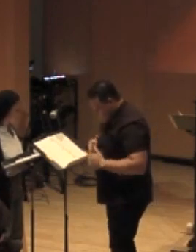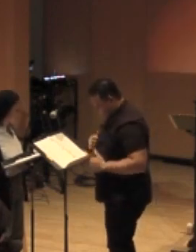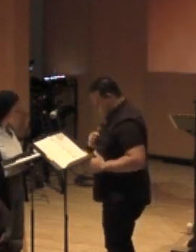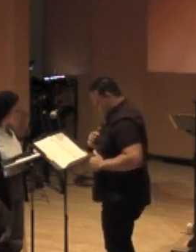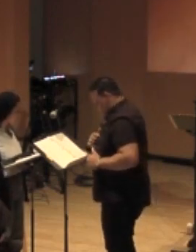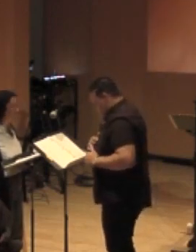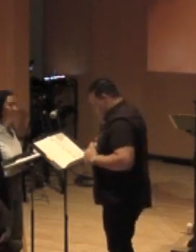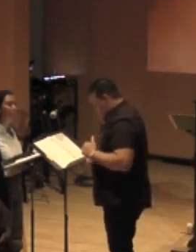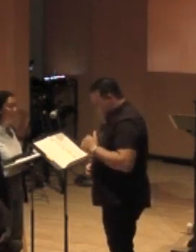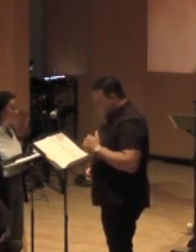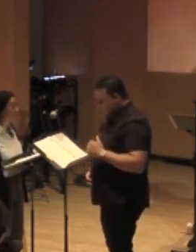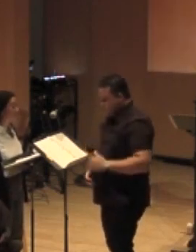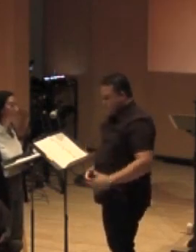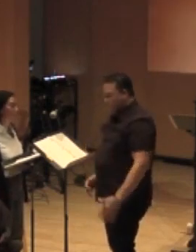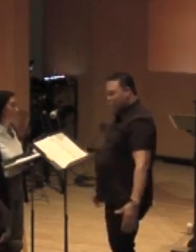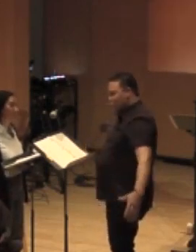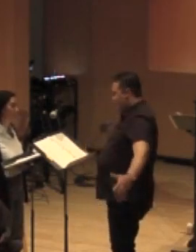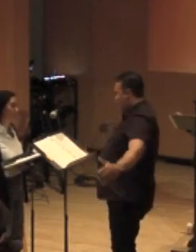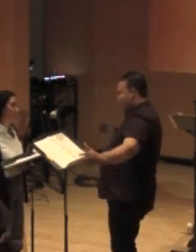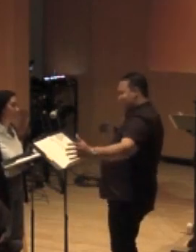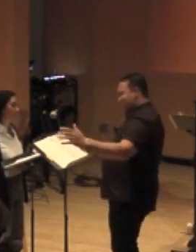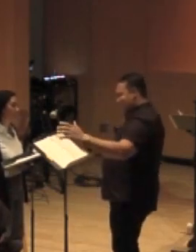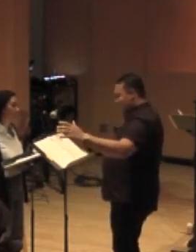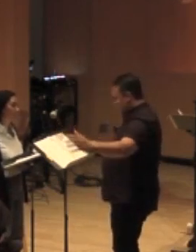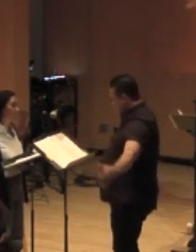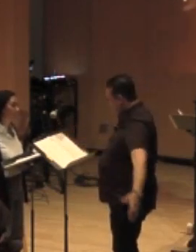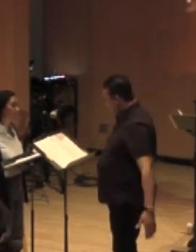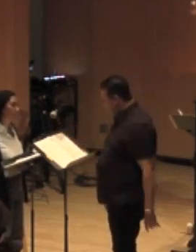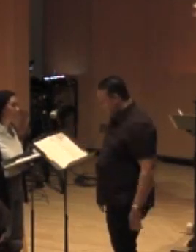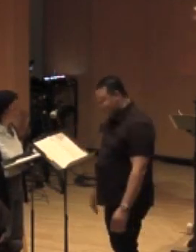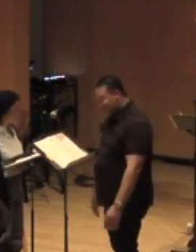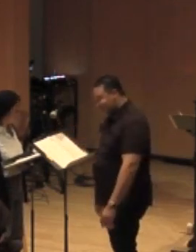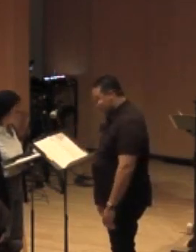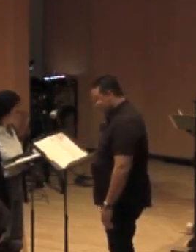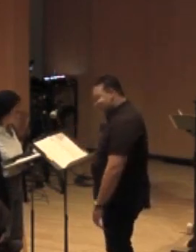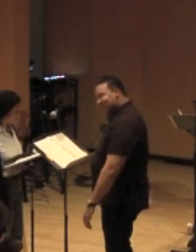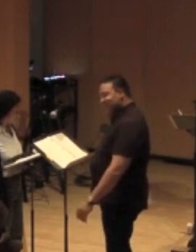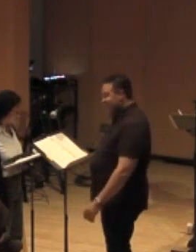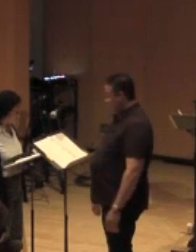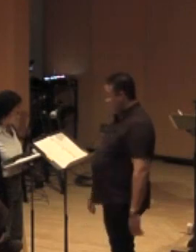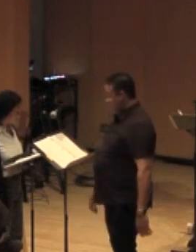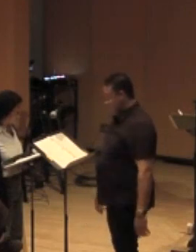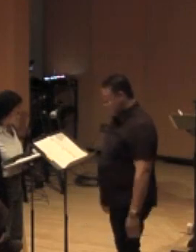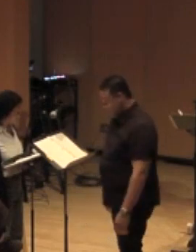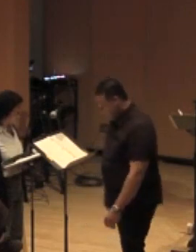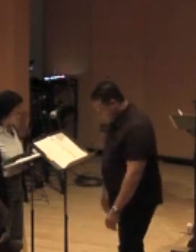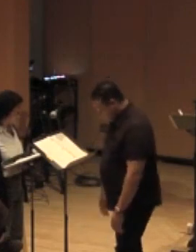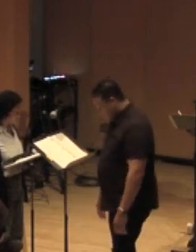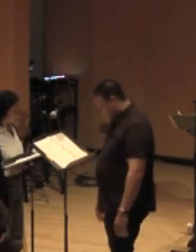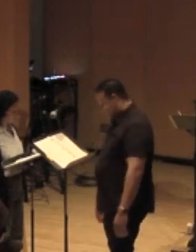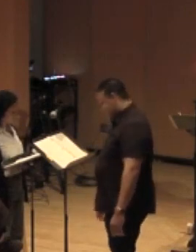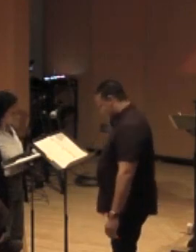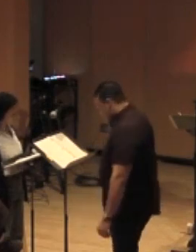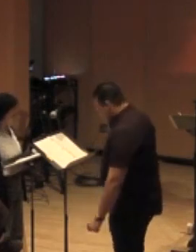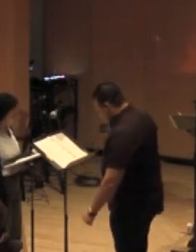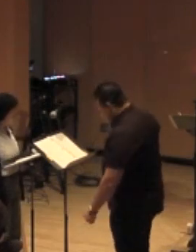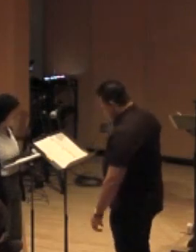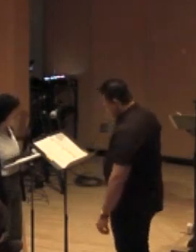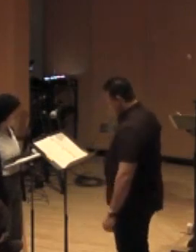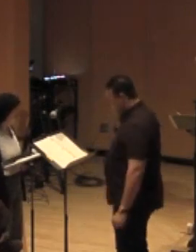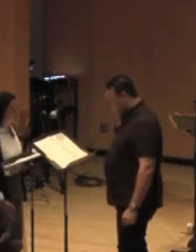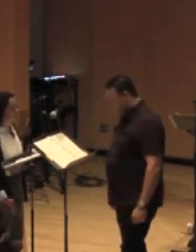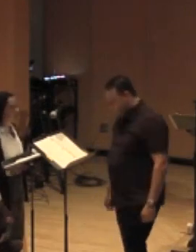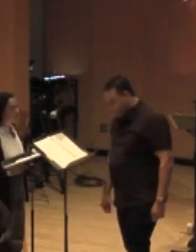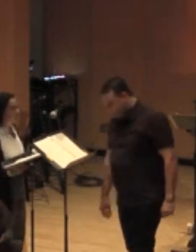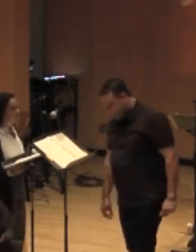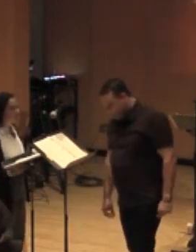ridiculously boring it must be boring yeah it might be boring I don't know but I like it what